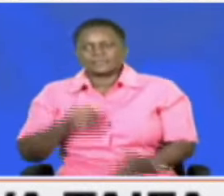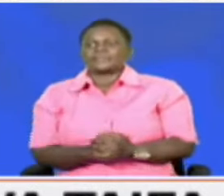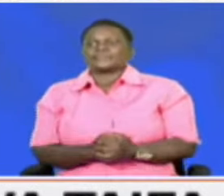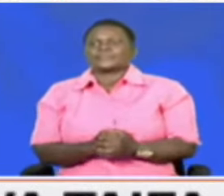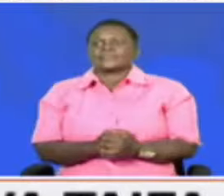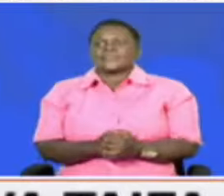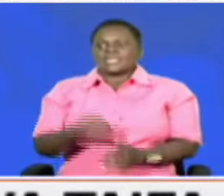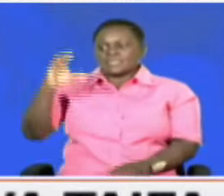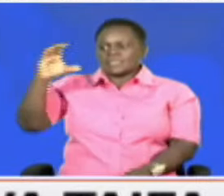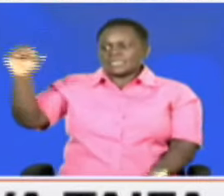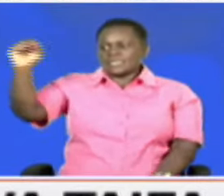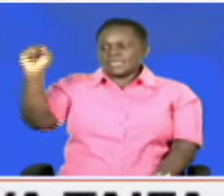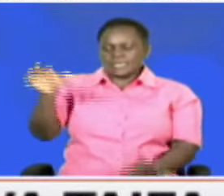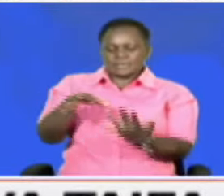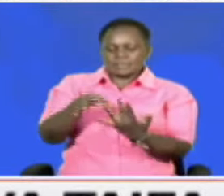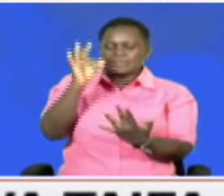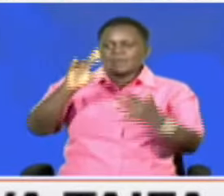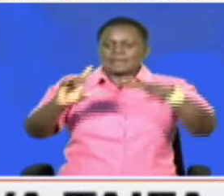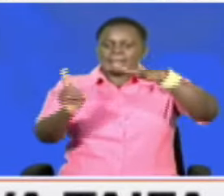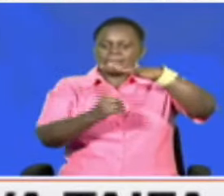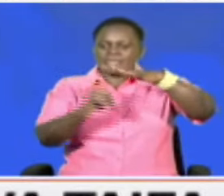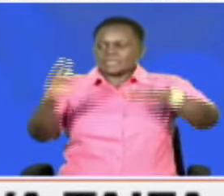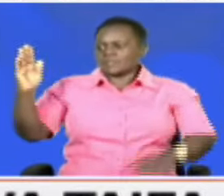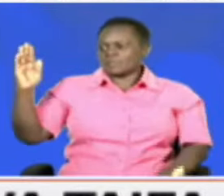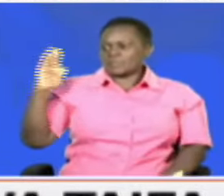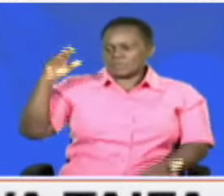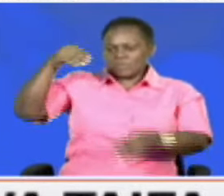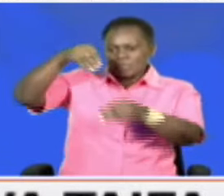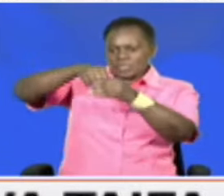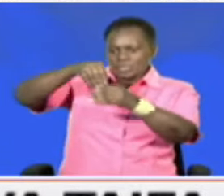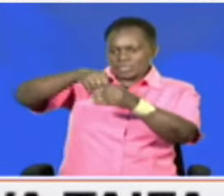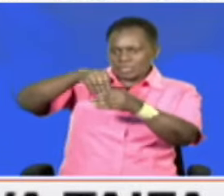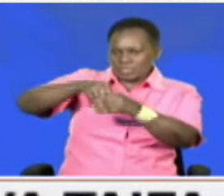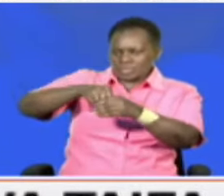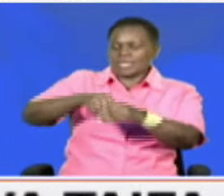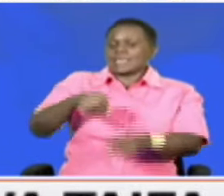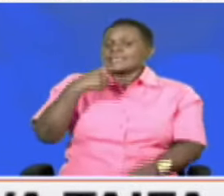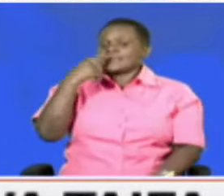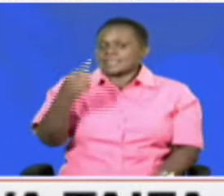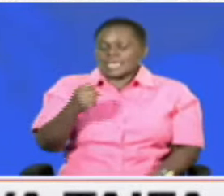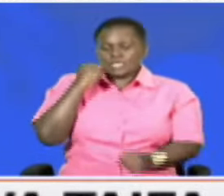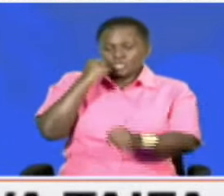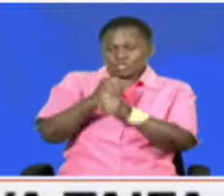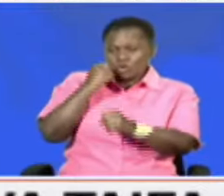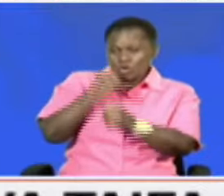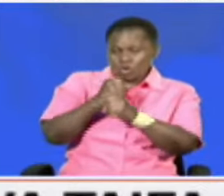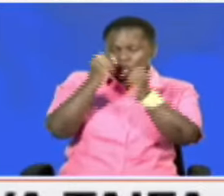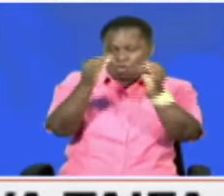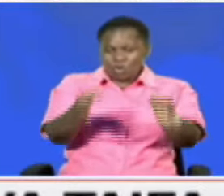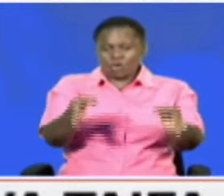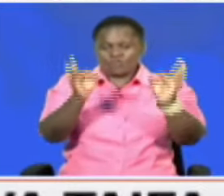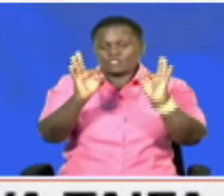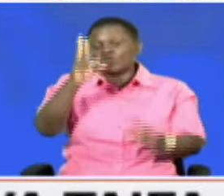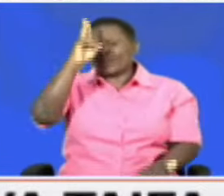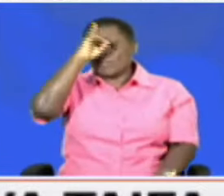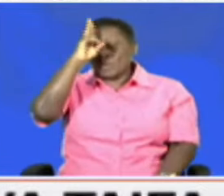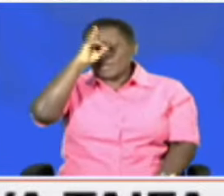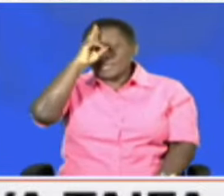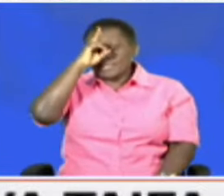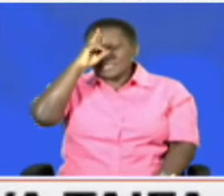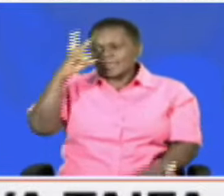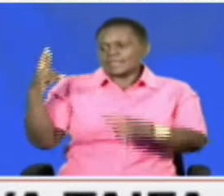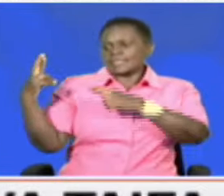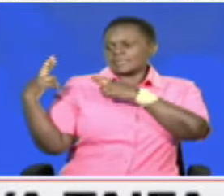Huku waziri mteule kwenye wizara ya usalama wa ndani Kithure Kindiki akisema kuwa utendakazi wa maafisa wa polisi